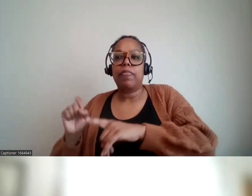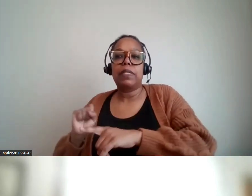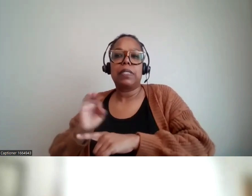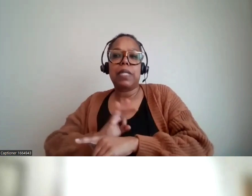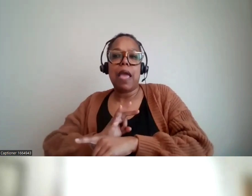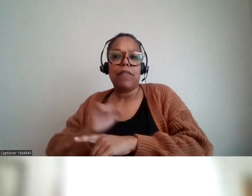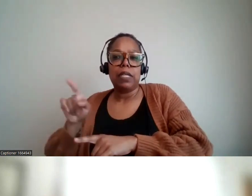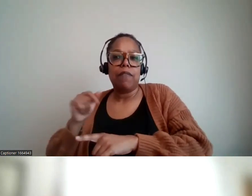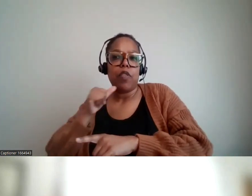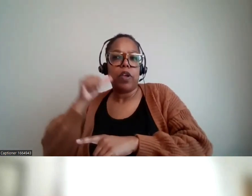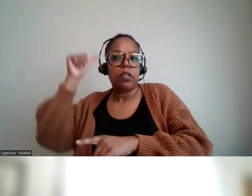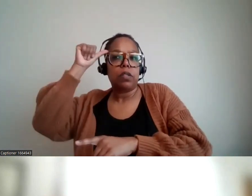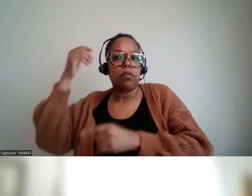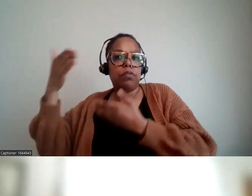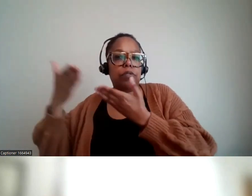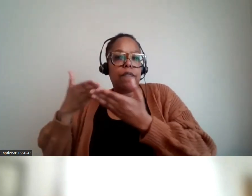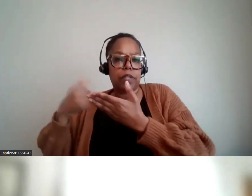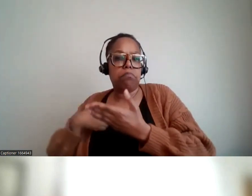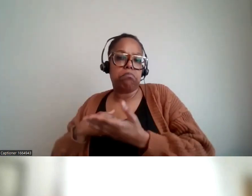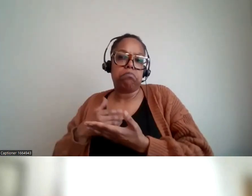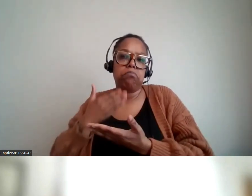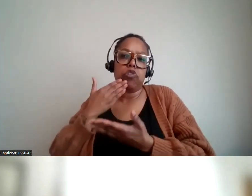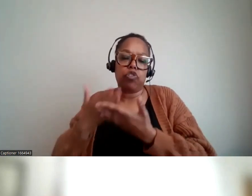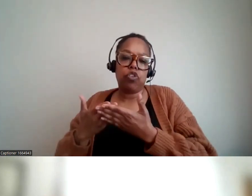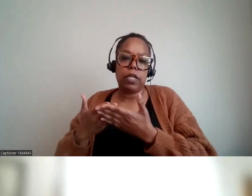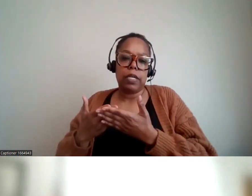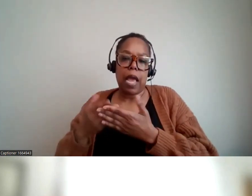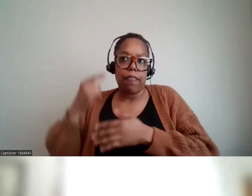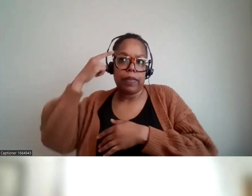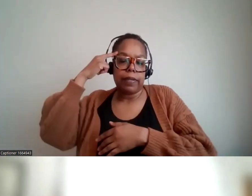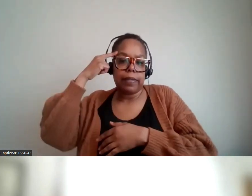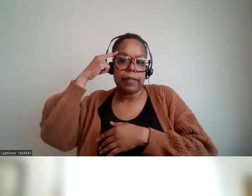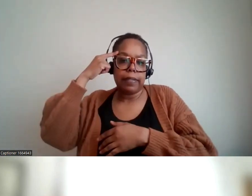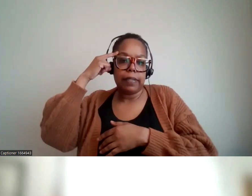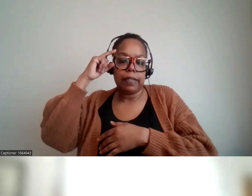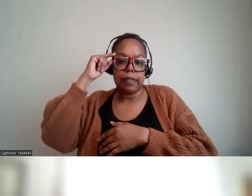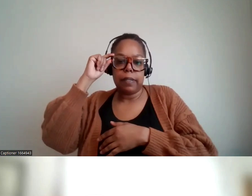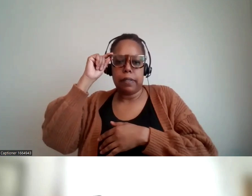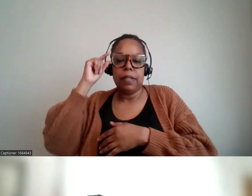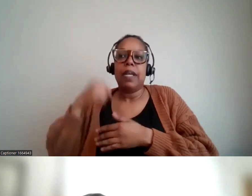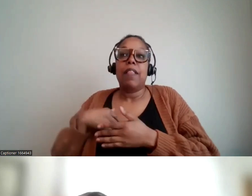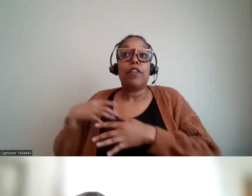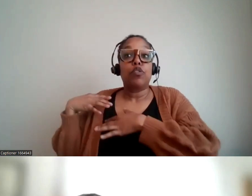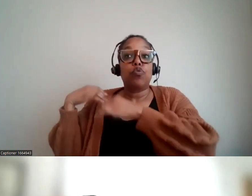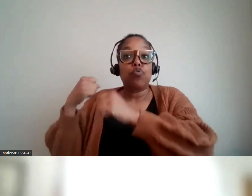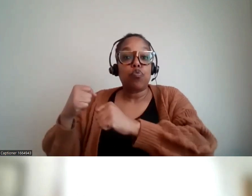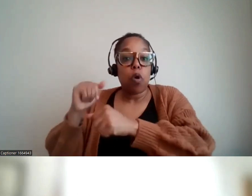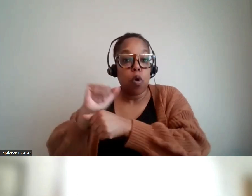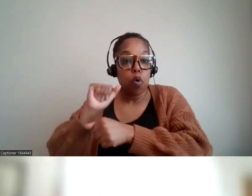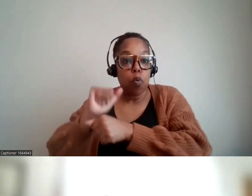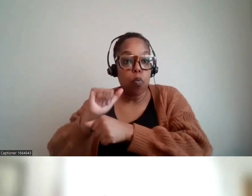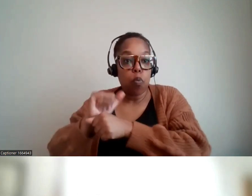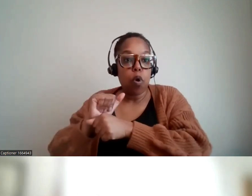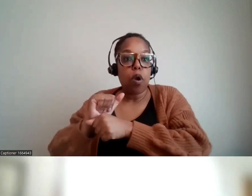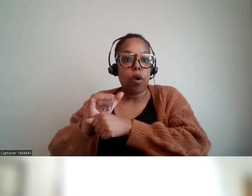pretty good. And there is a strong workforce development component, I believe,